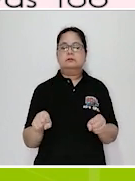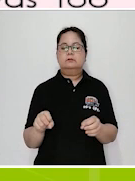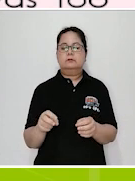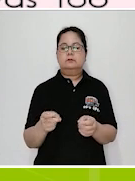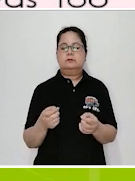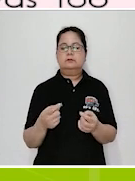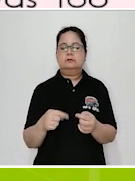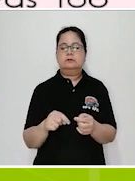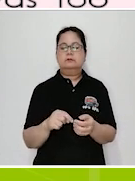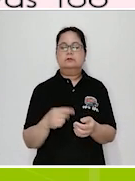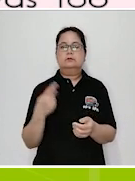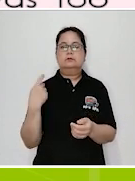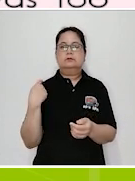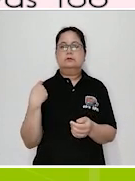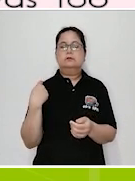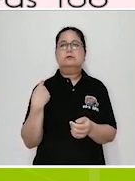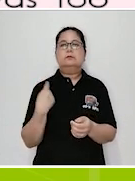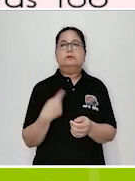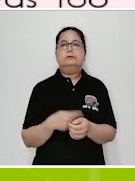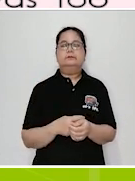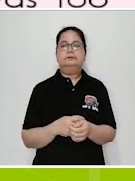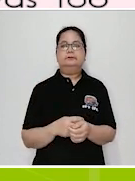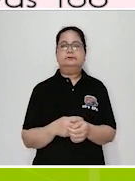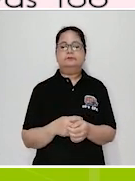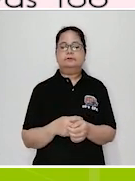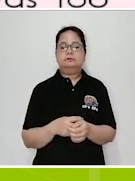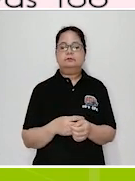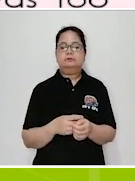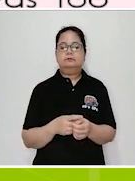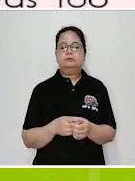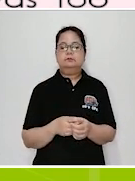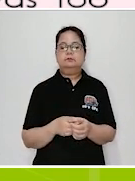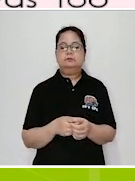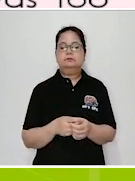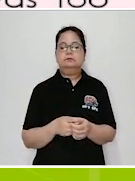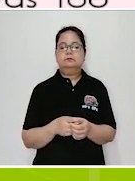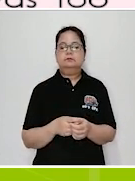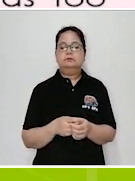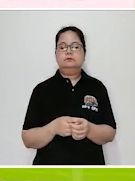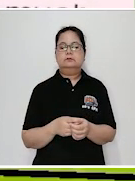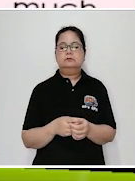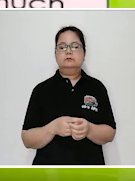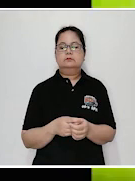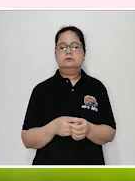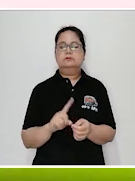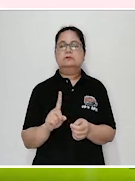had already built up too much momentum, and so,